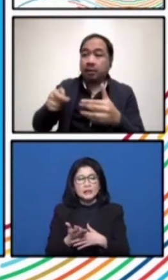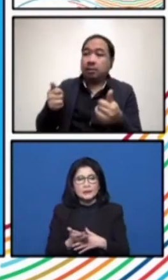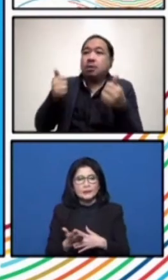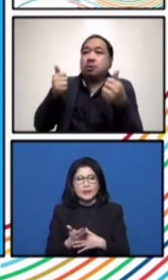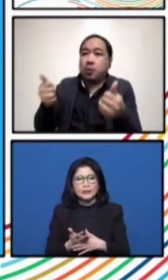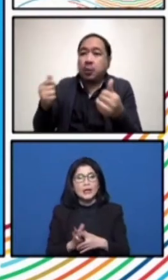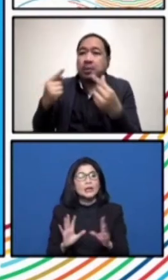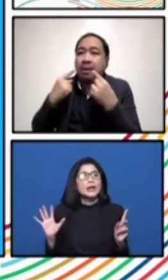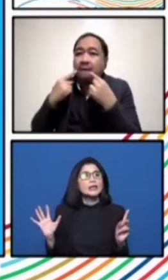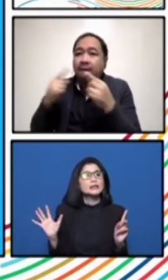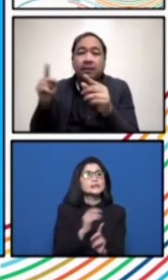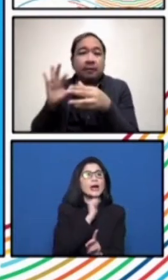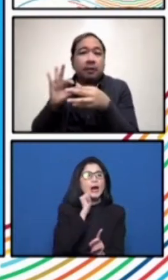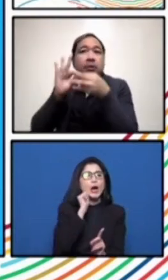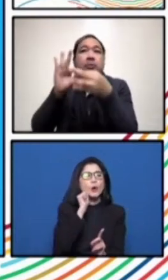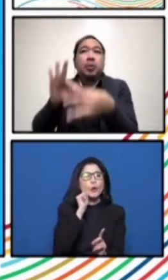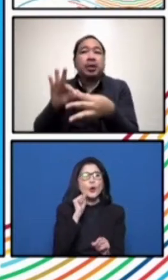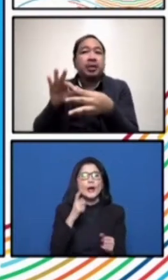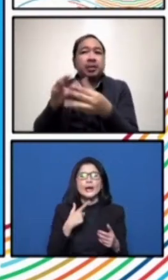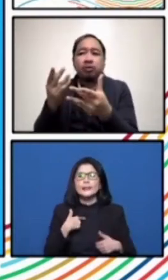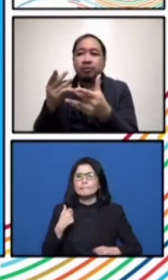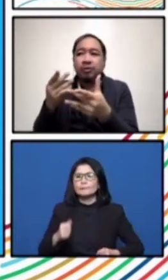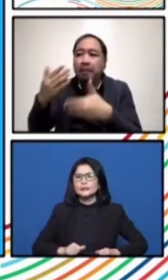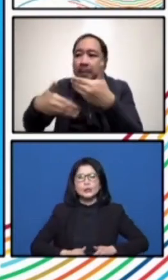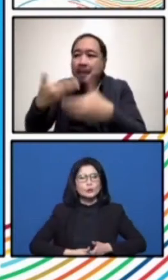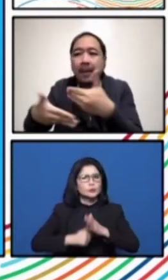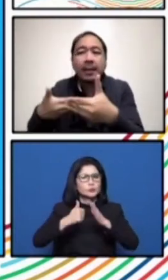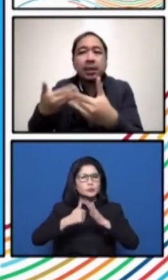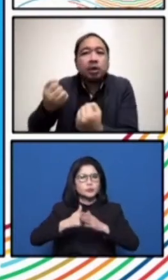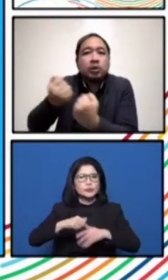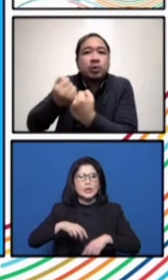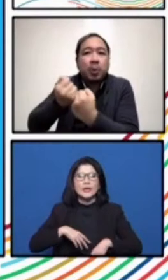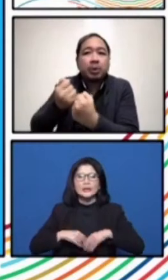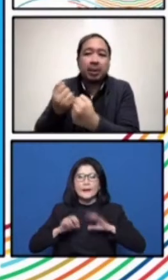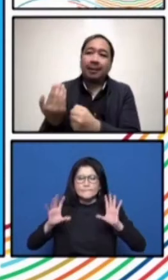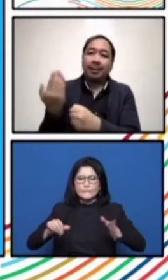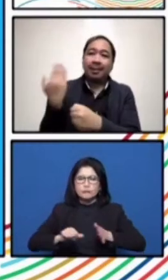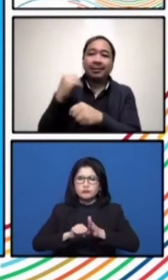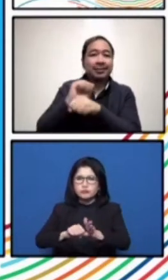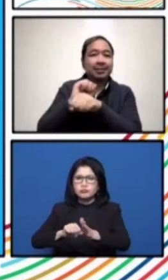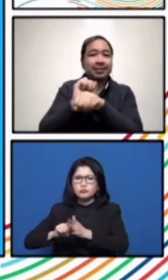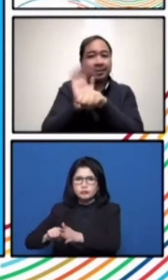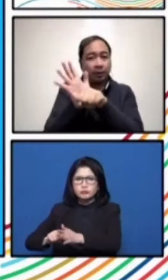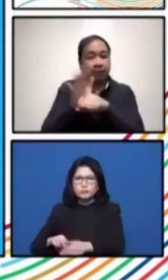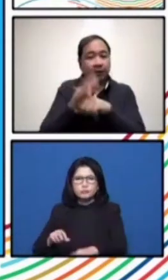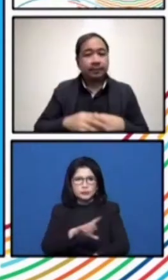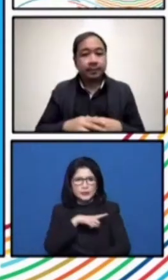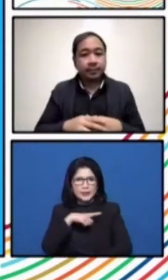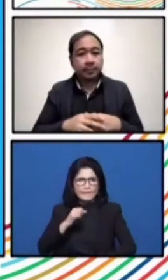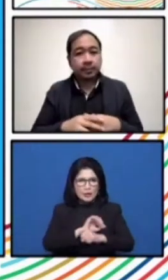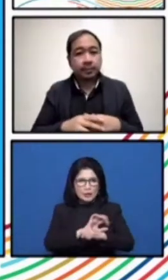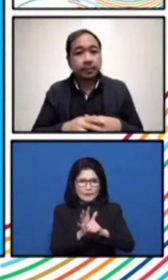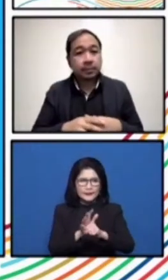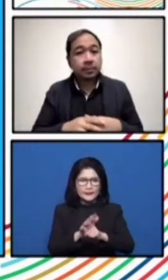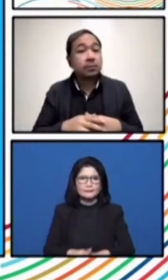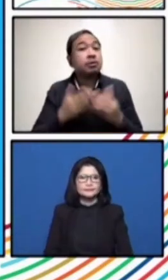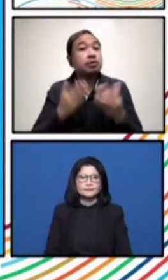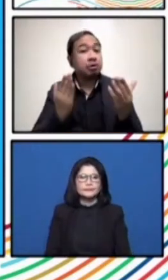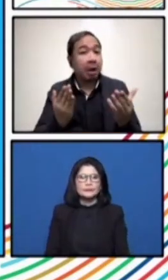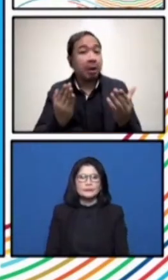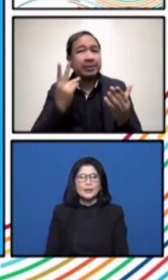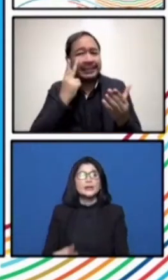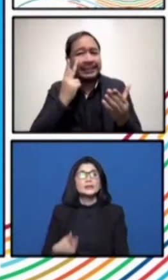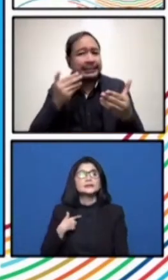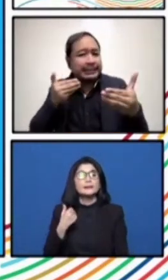in providing support during covet 19. so I would say we are really halfway uh